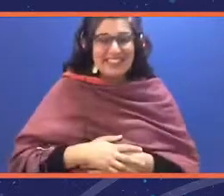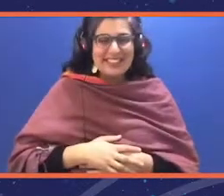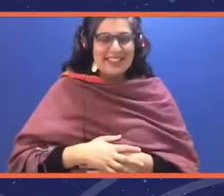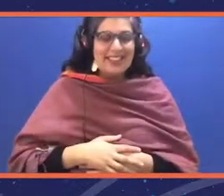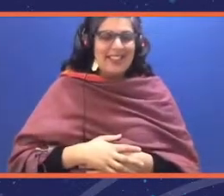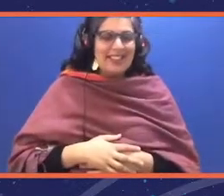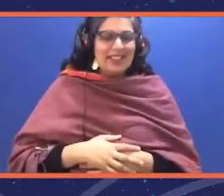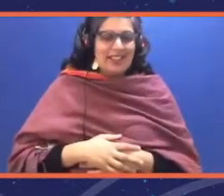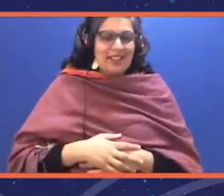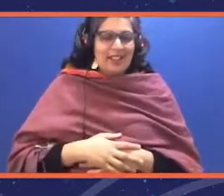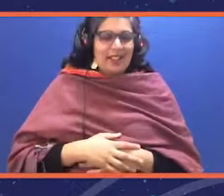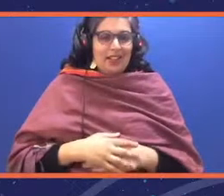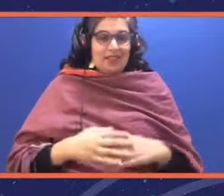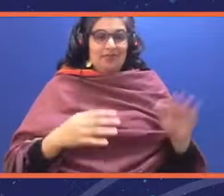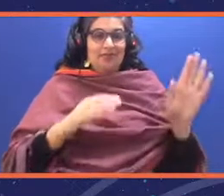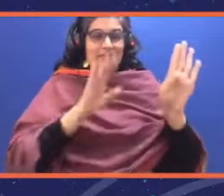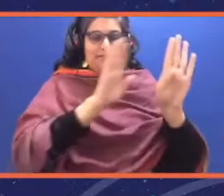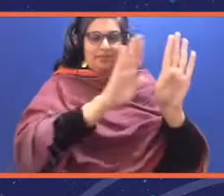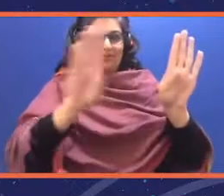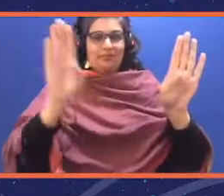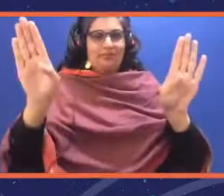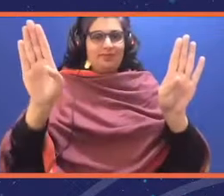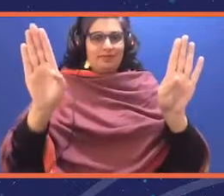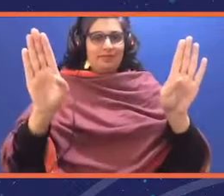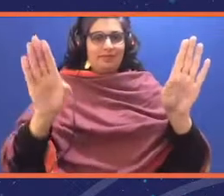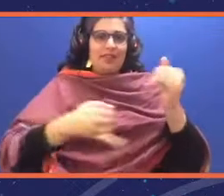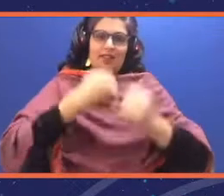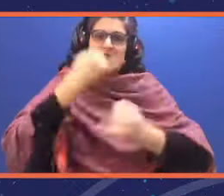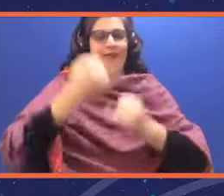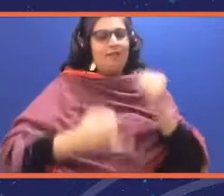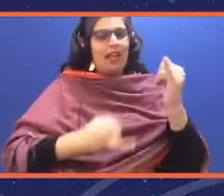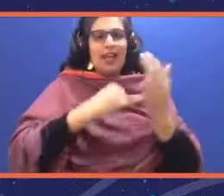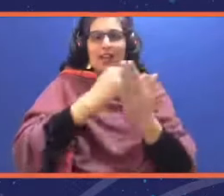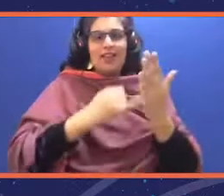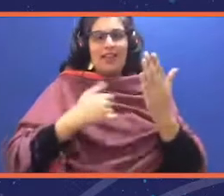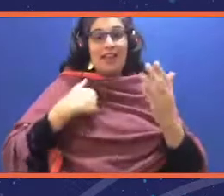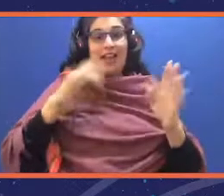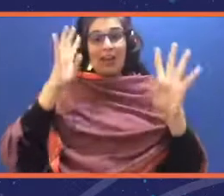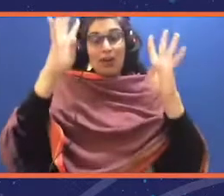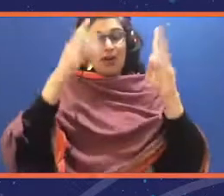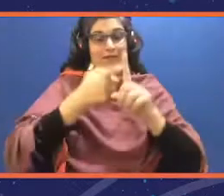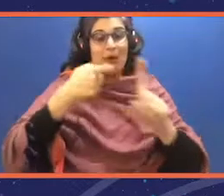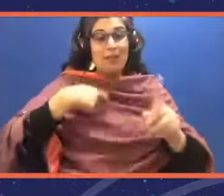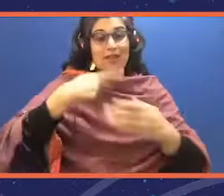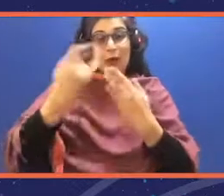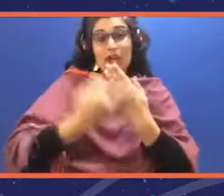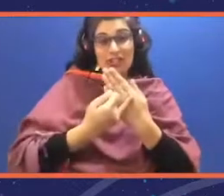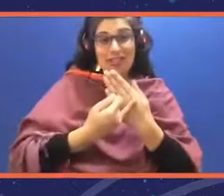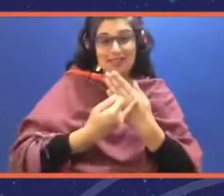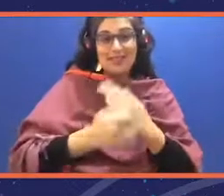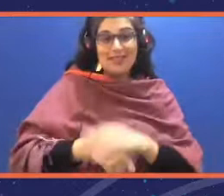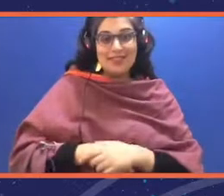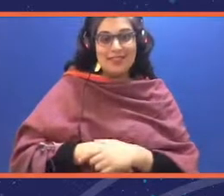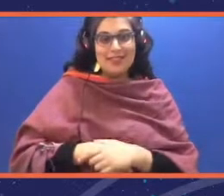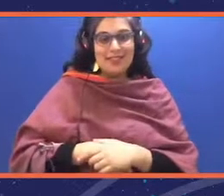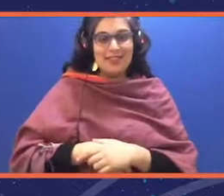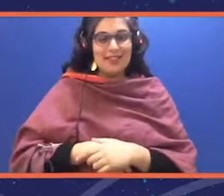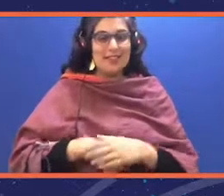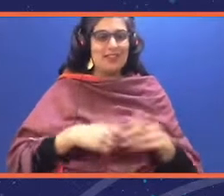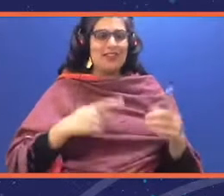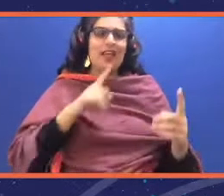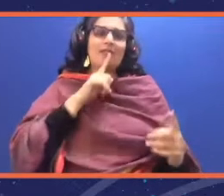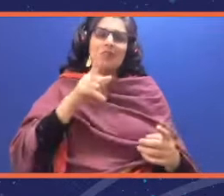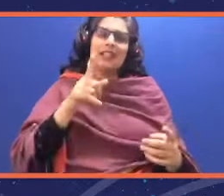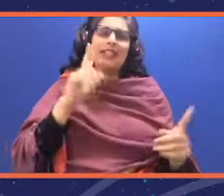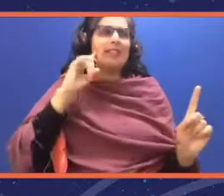So the following slides are actually the final illustrations that I've created from this project. And with this project, I really intended